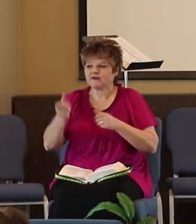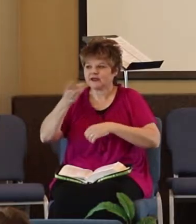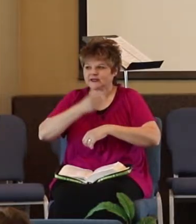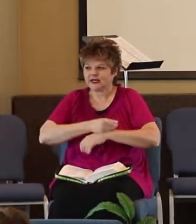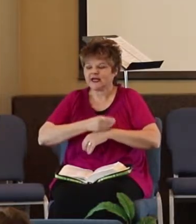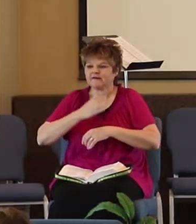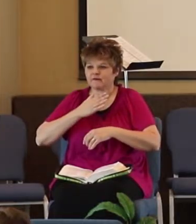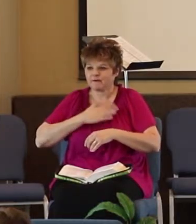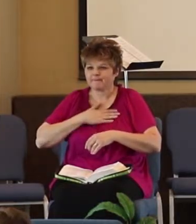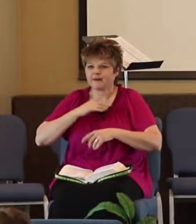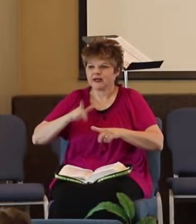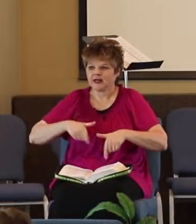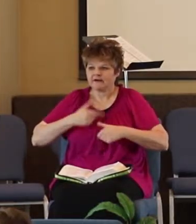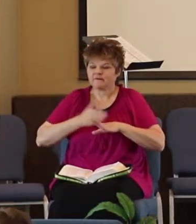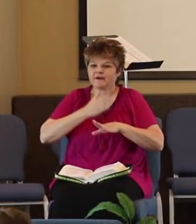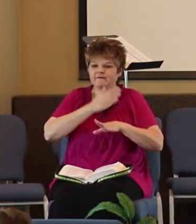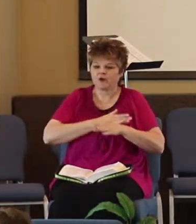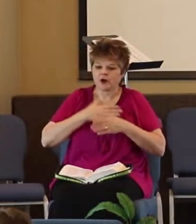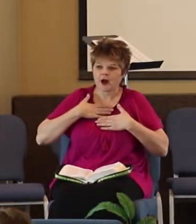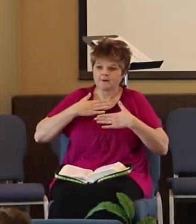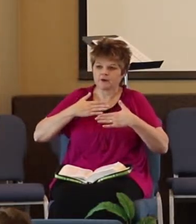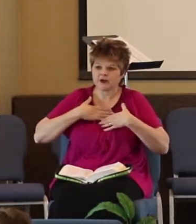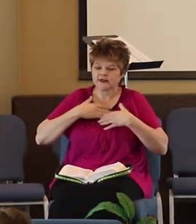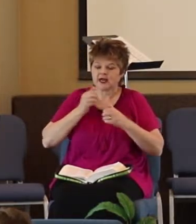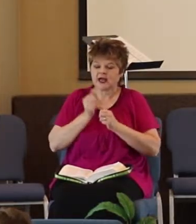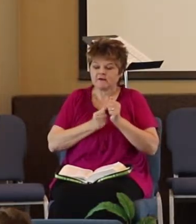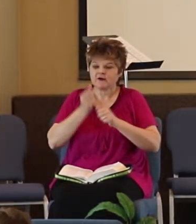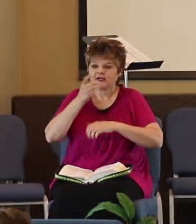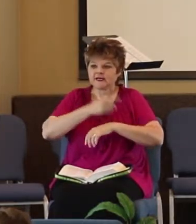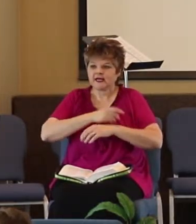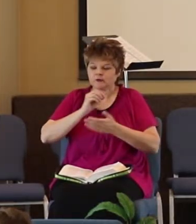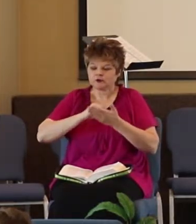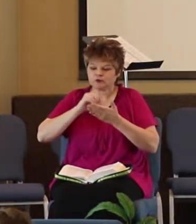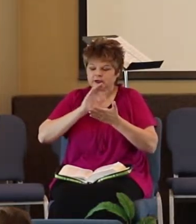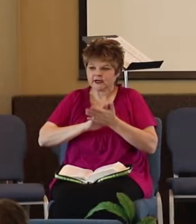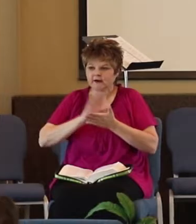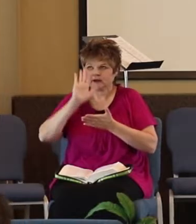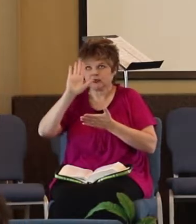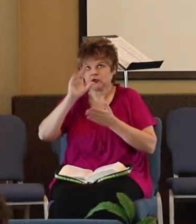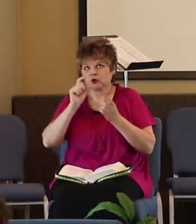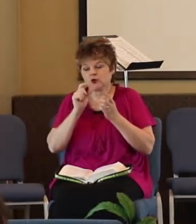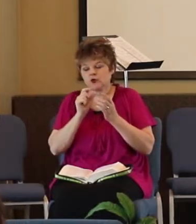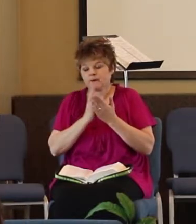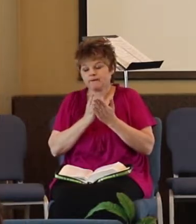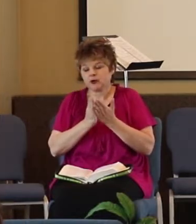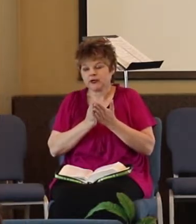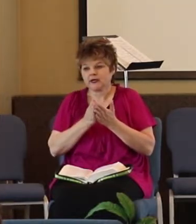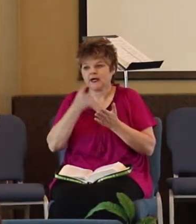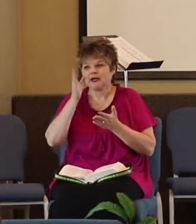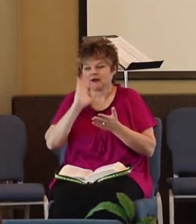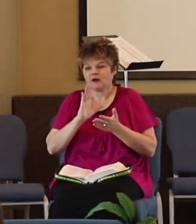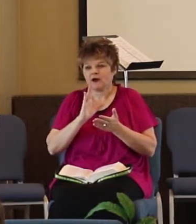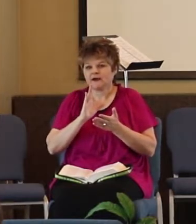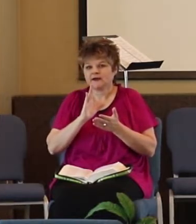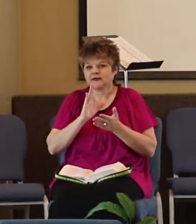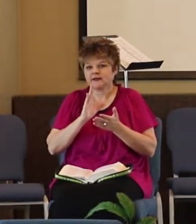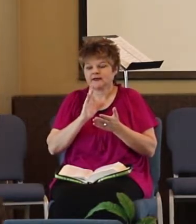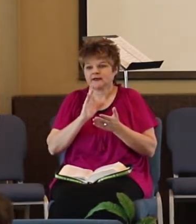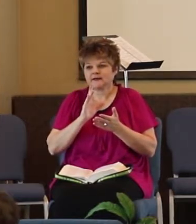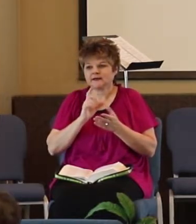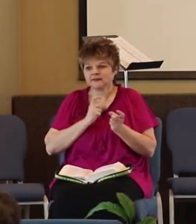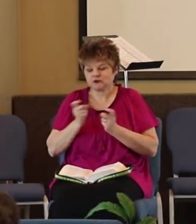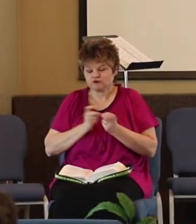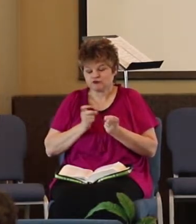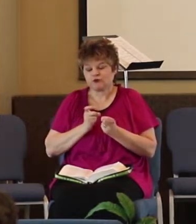began to breathe. Every day was recorded in your book." God is in